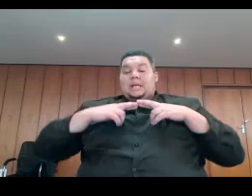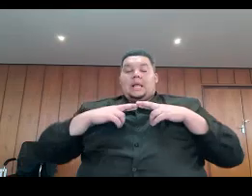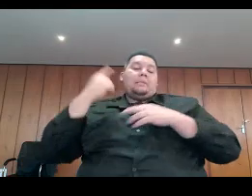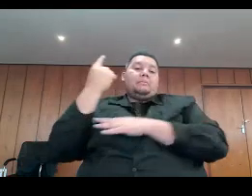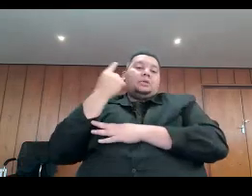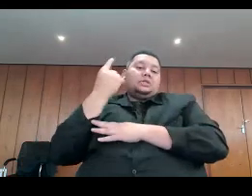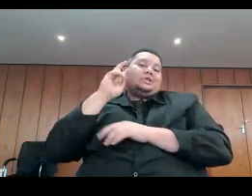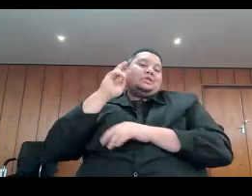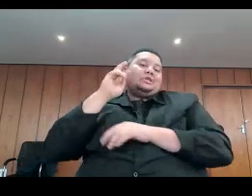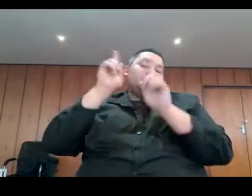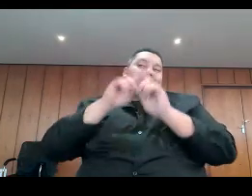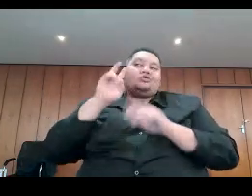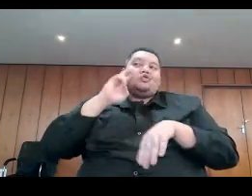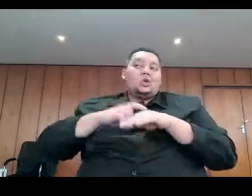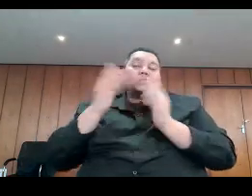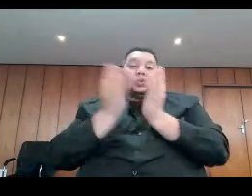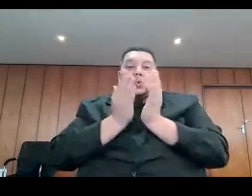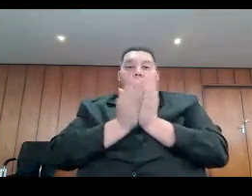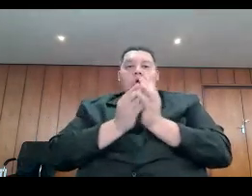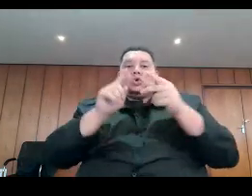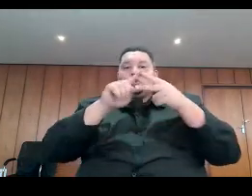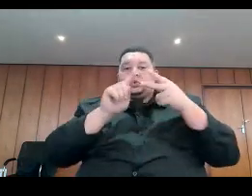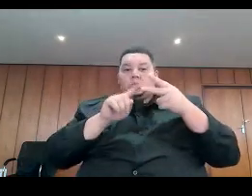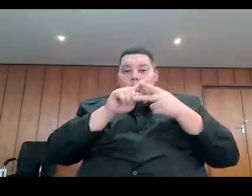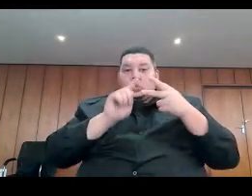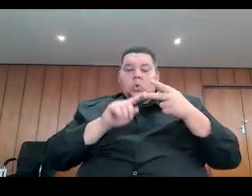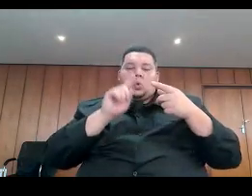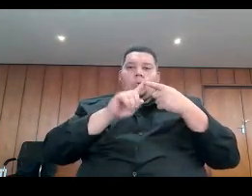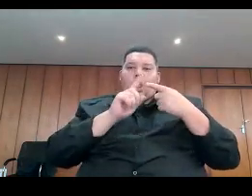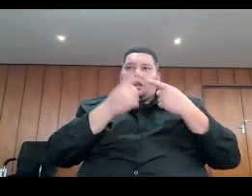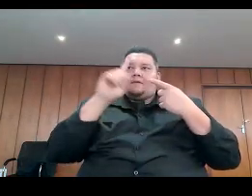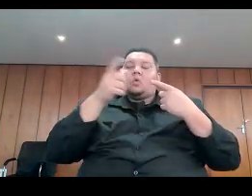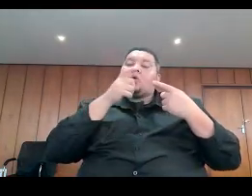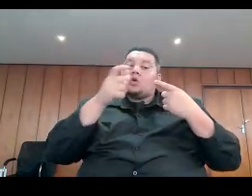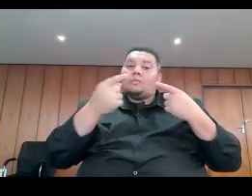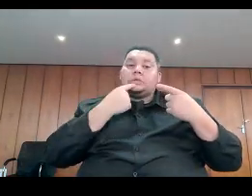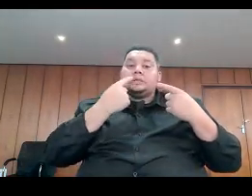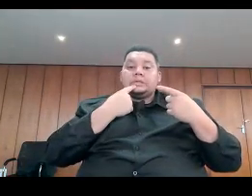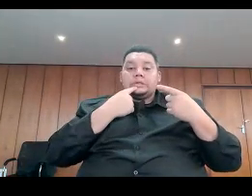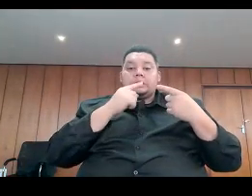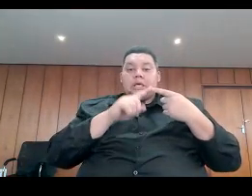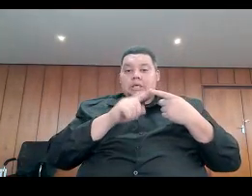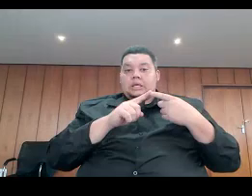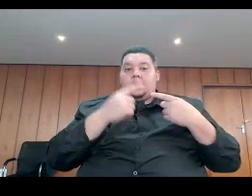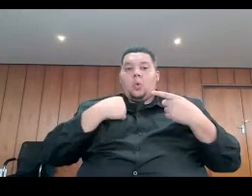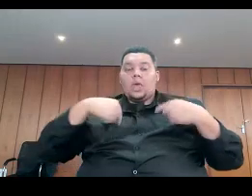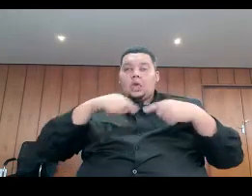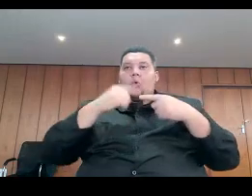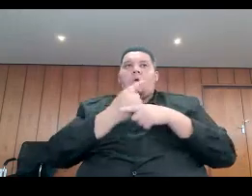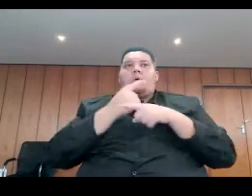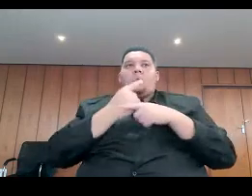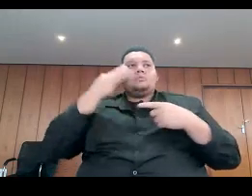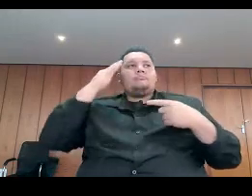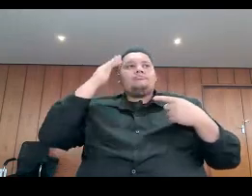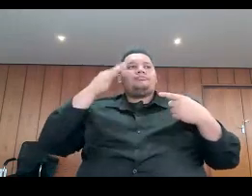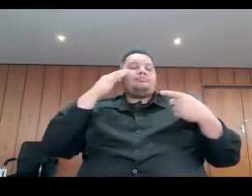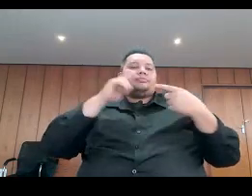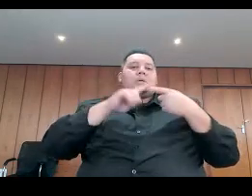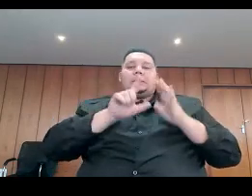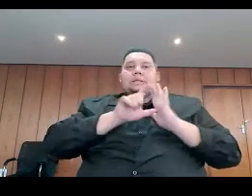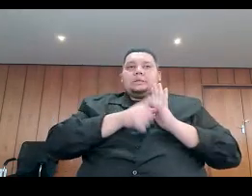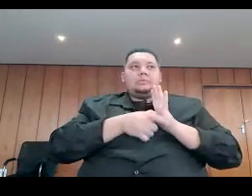school, just two thoughts and one for your comment as well, is that we always think of disabilities not so